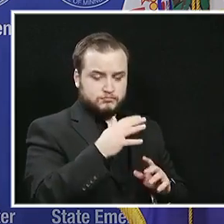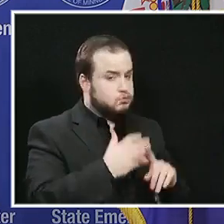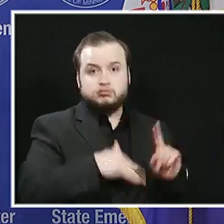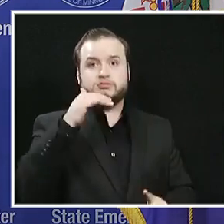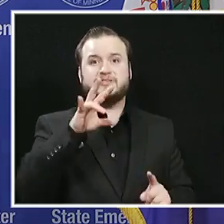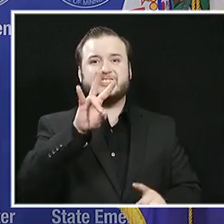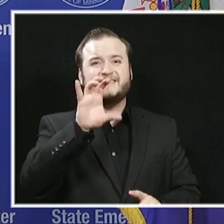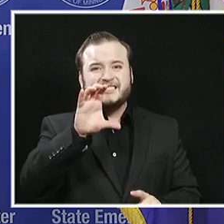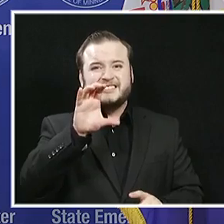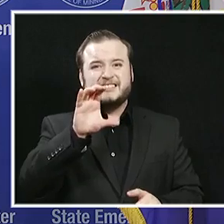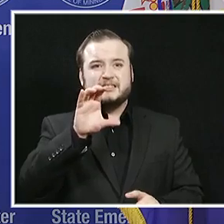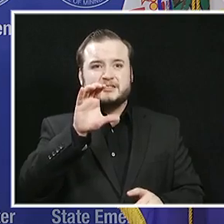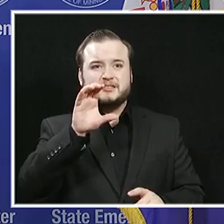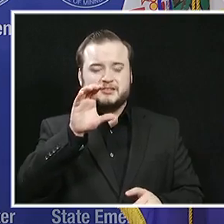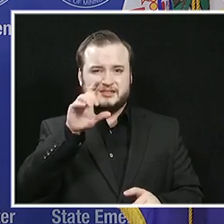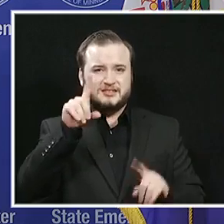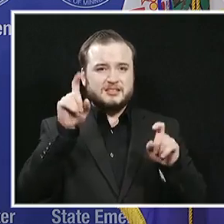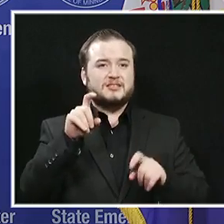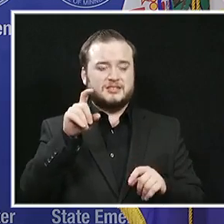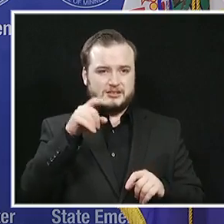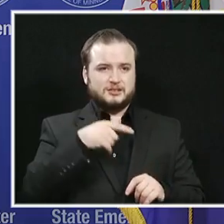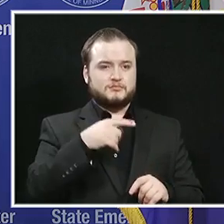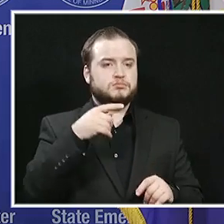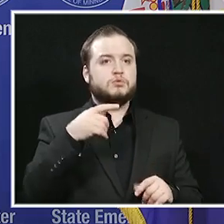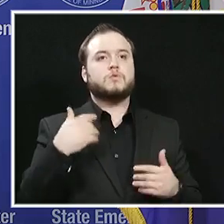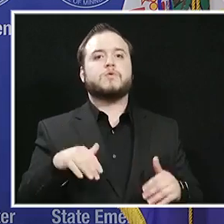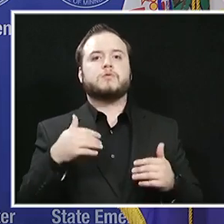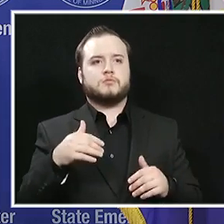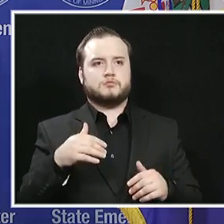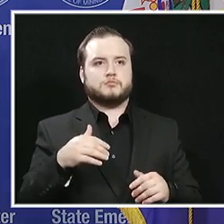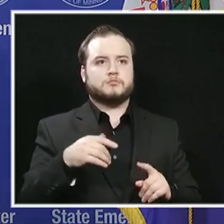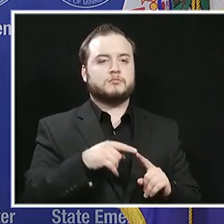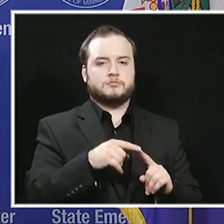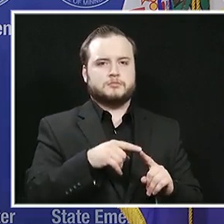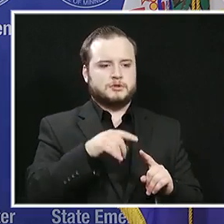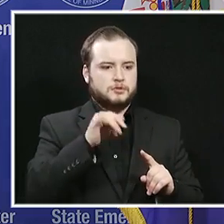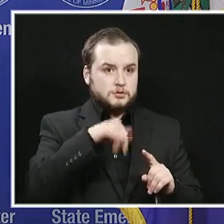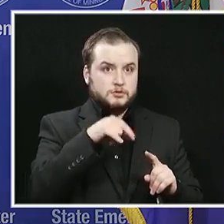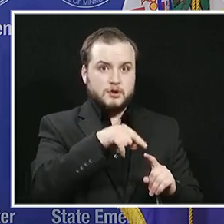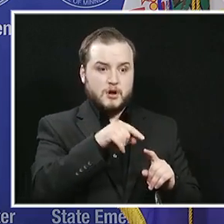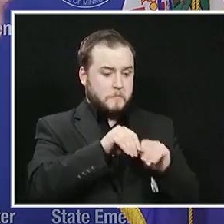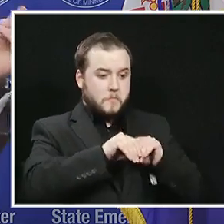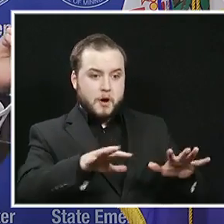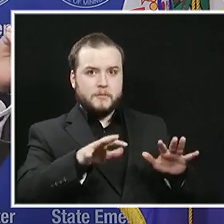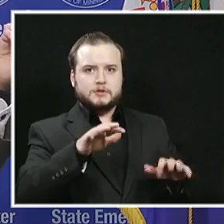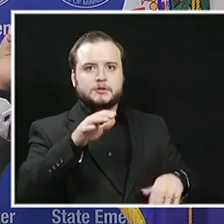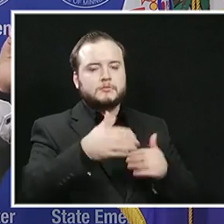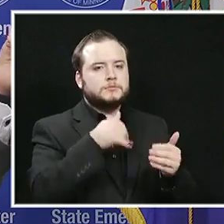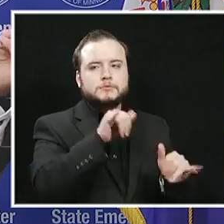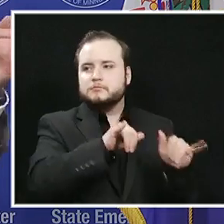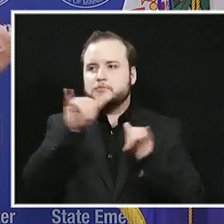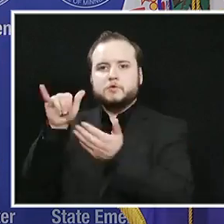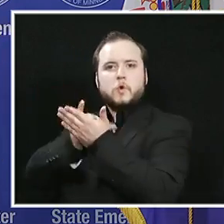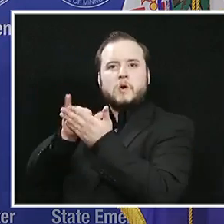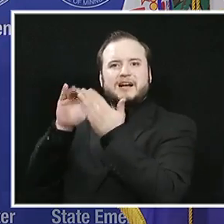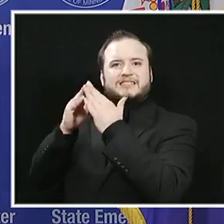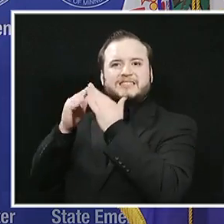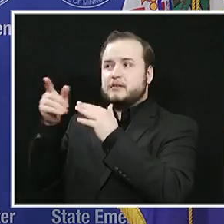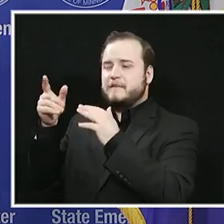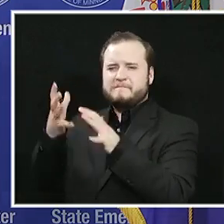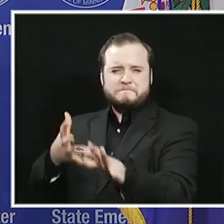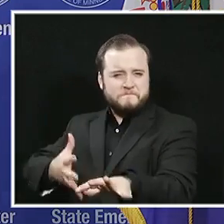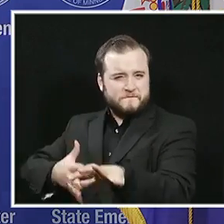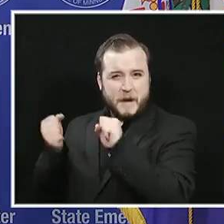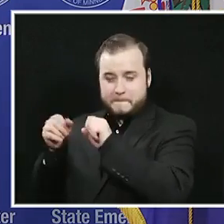rate in Nobles County approaches New York City. And that happened between a week ago Sunday and